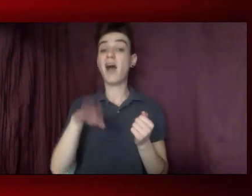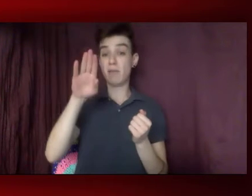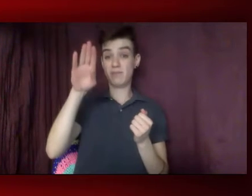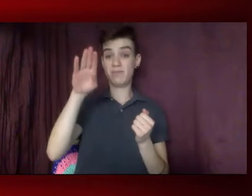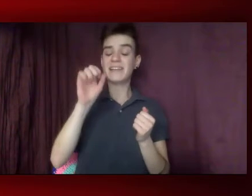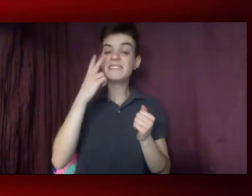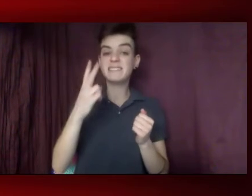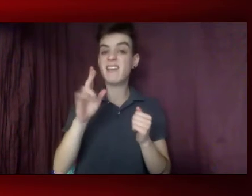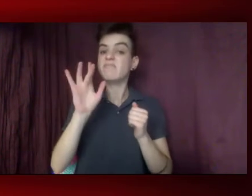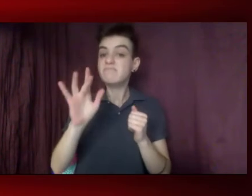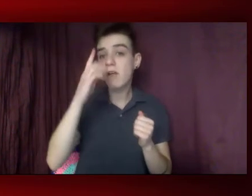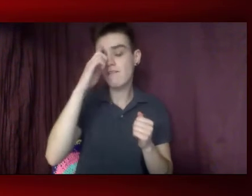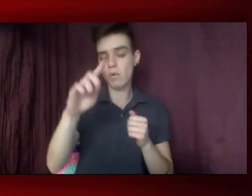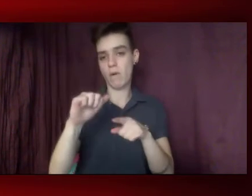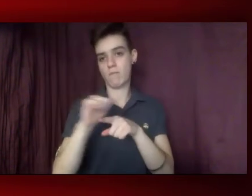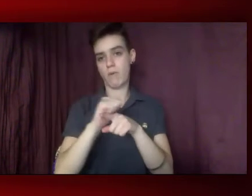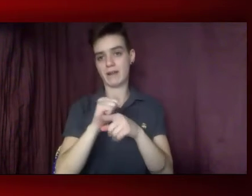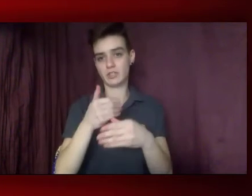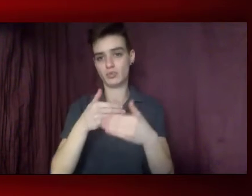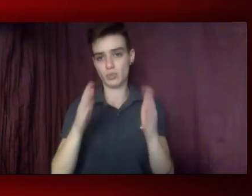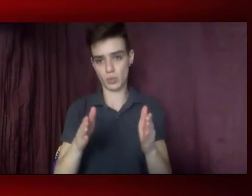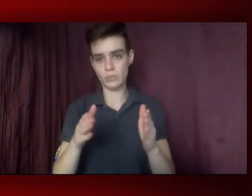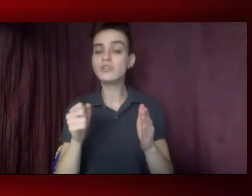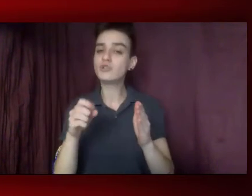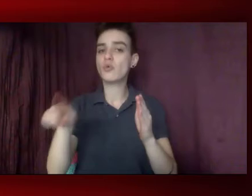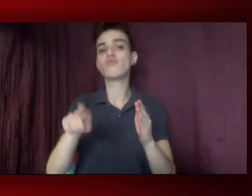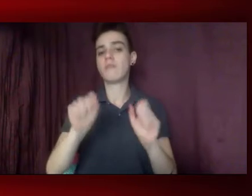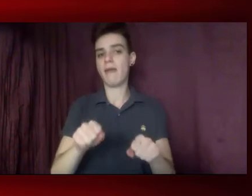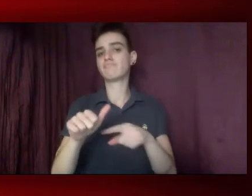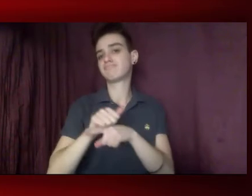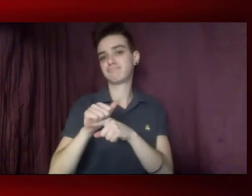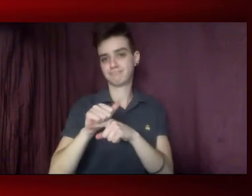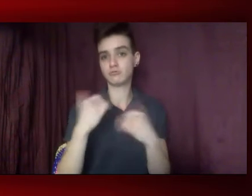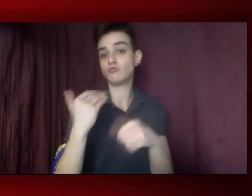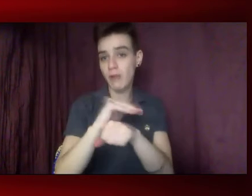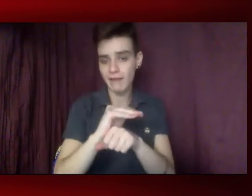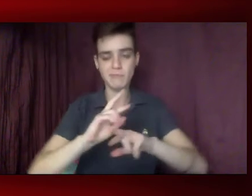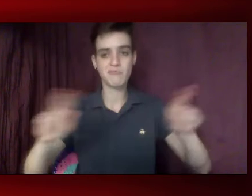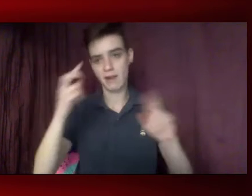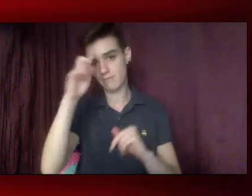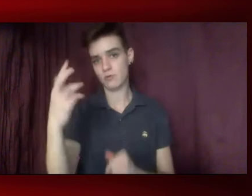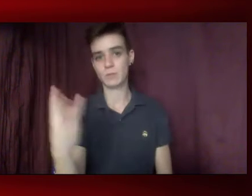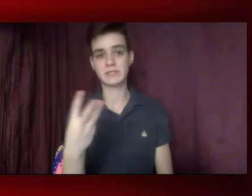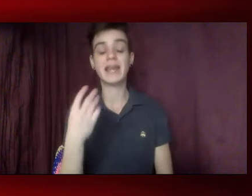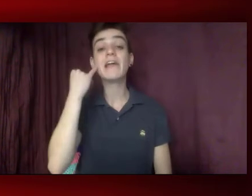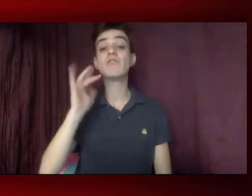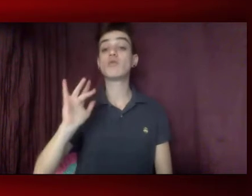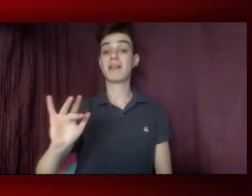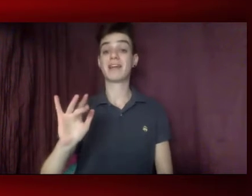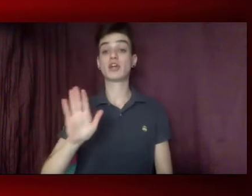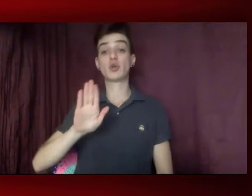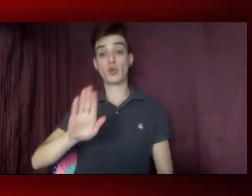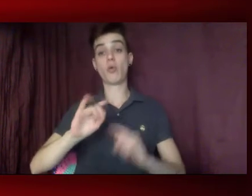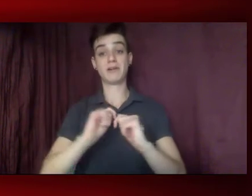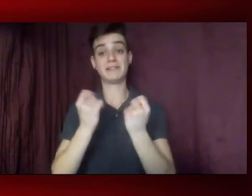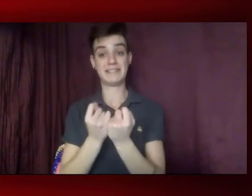make sure the software works for you, and be all ready for your meetings on Wednesday. If you press your team in the upper